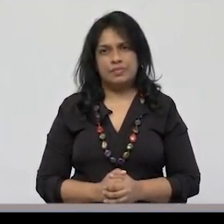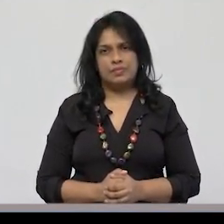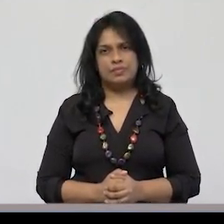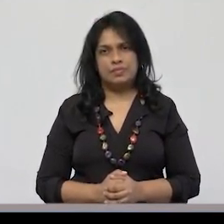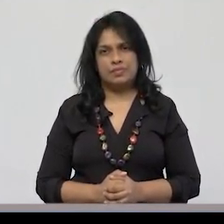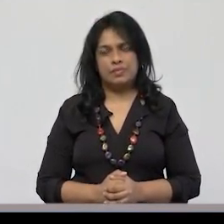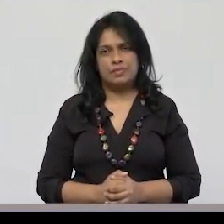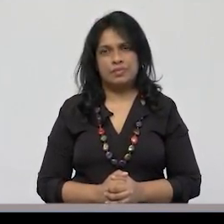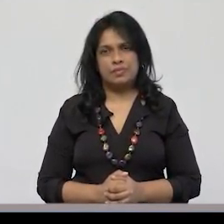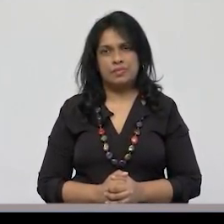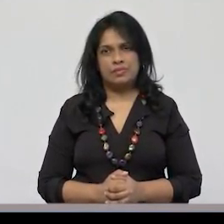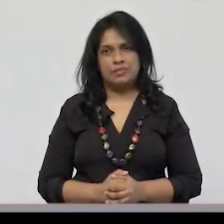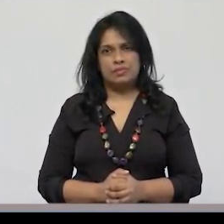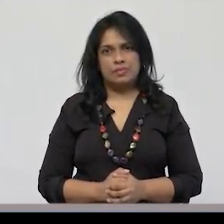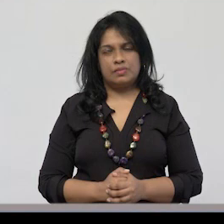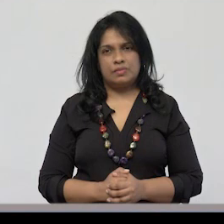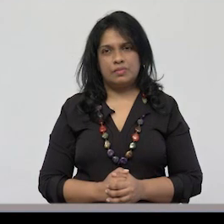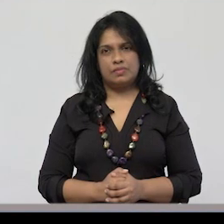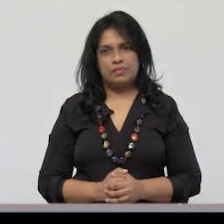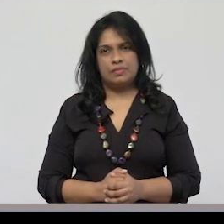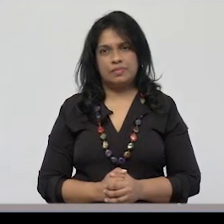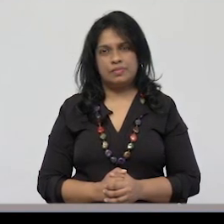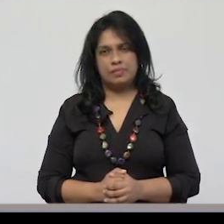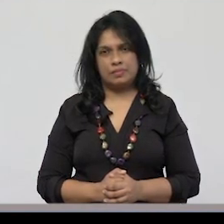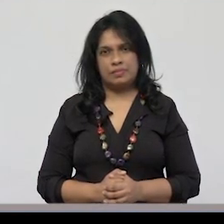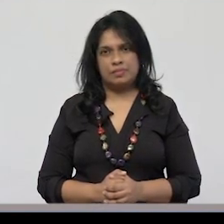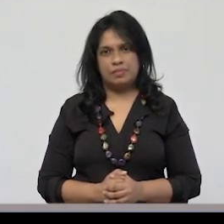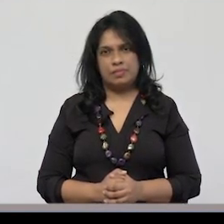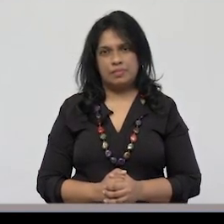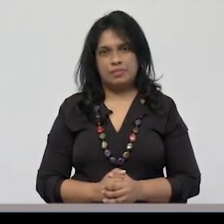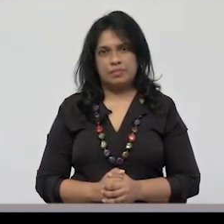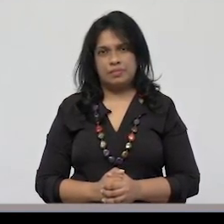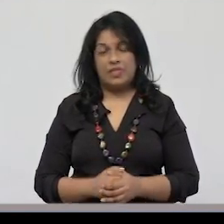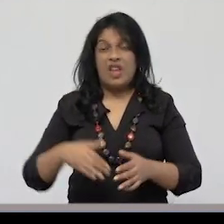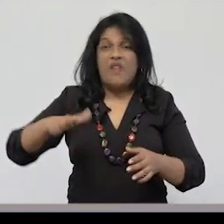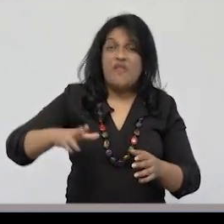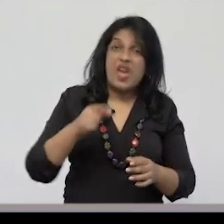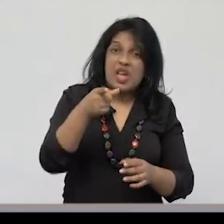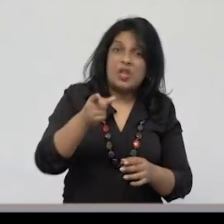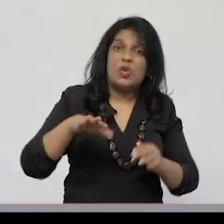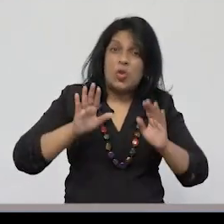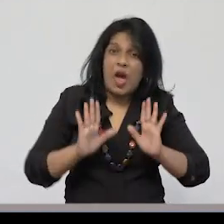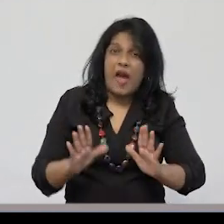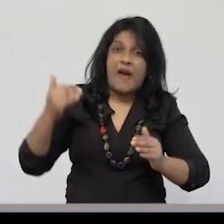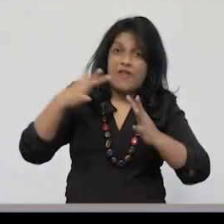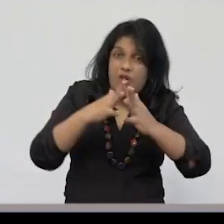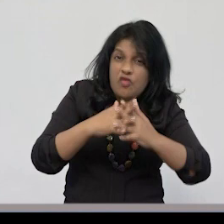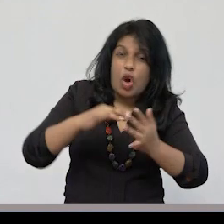endurance, or have courage and strength. That's how you beat this stress. That's how you beat this